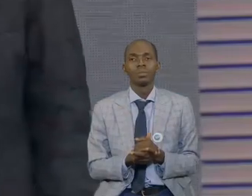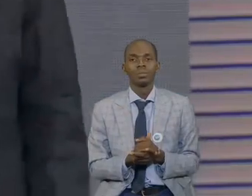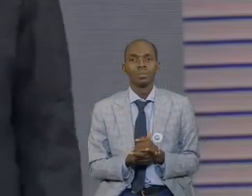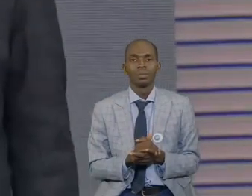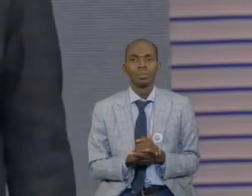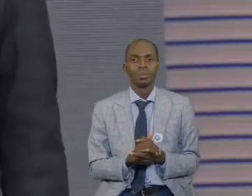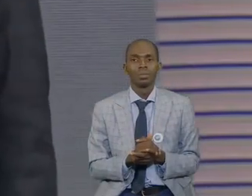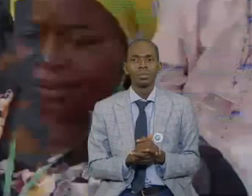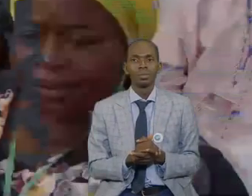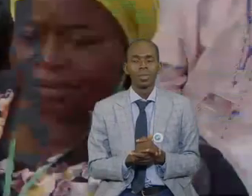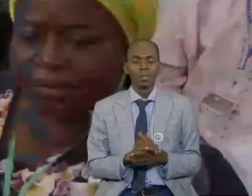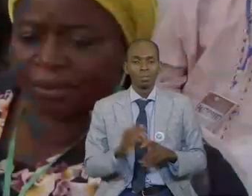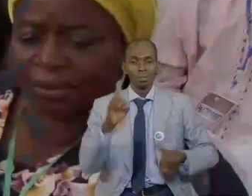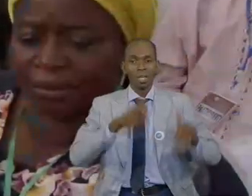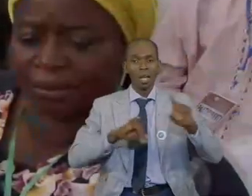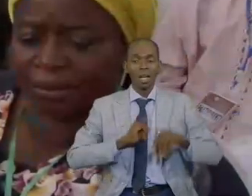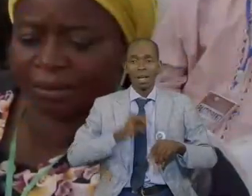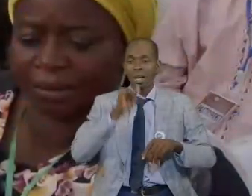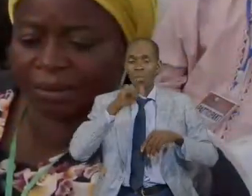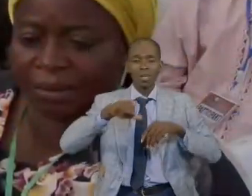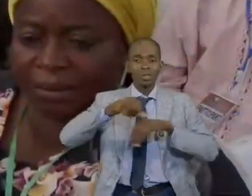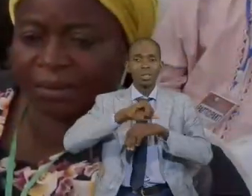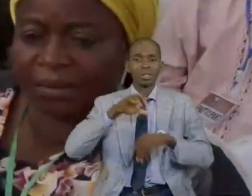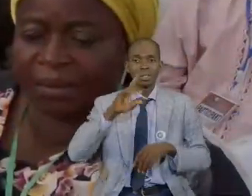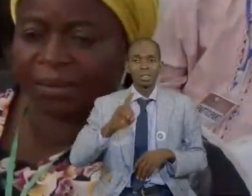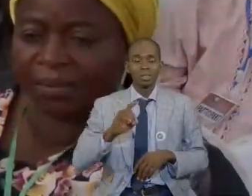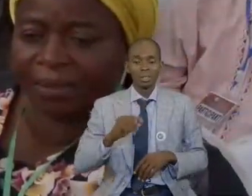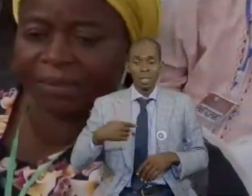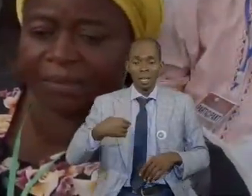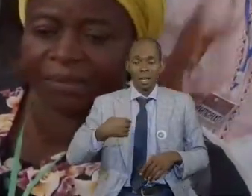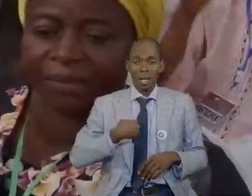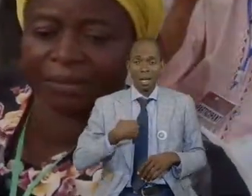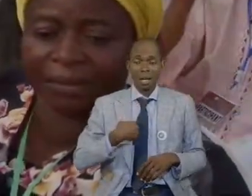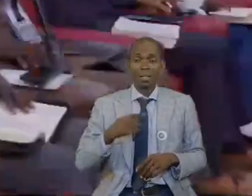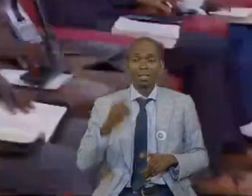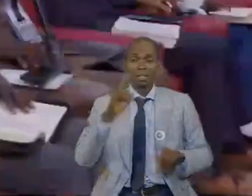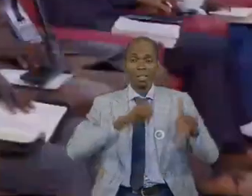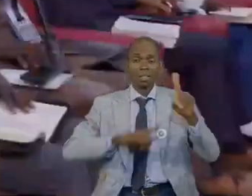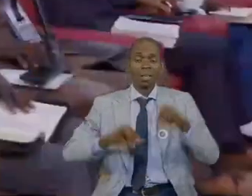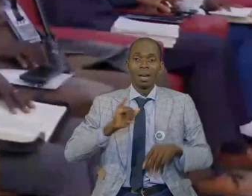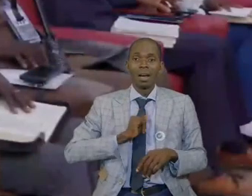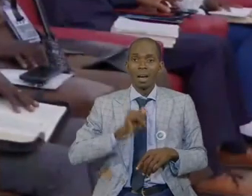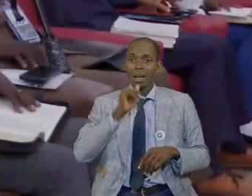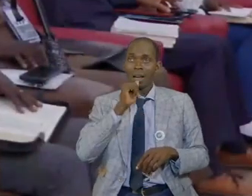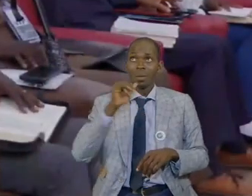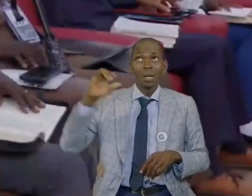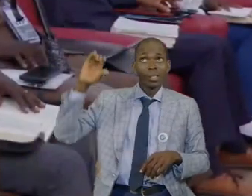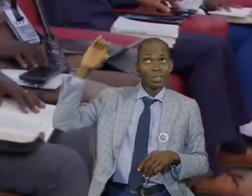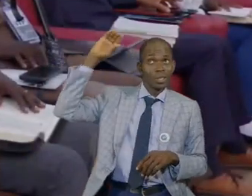I'm anointed. What are you? I am anointed.